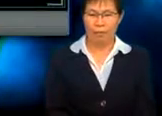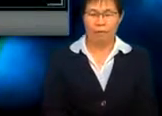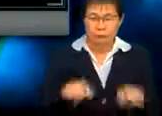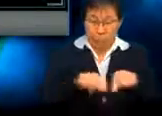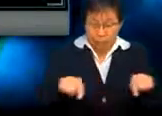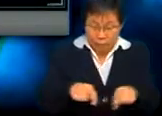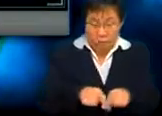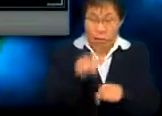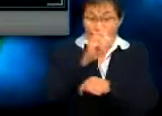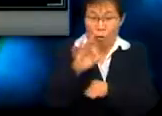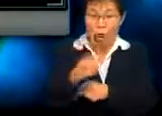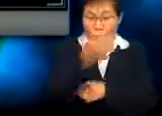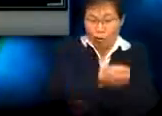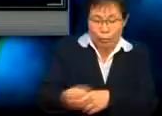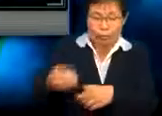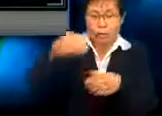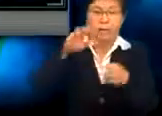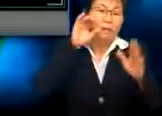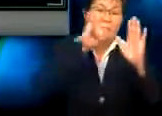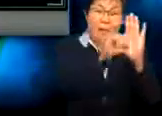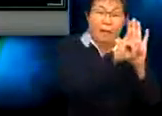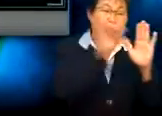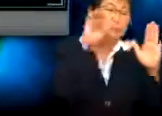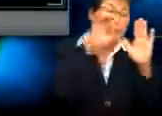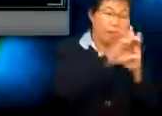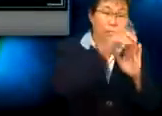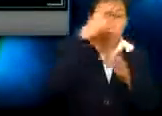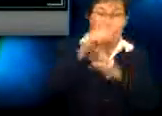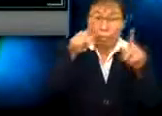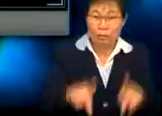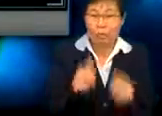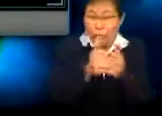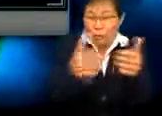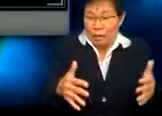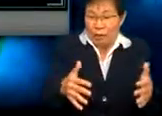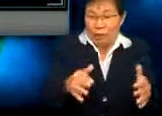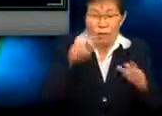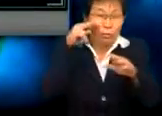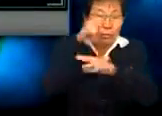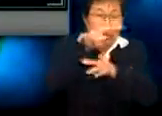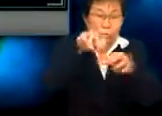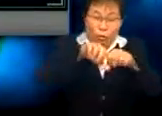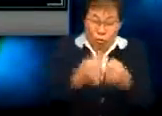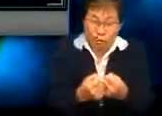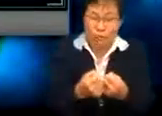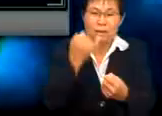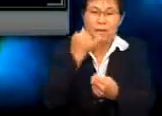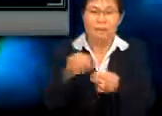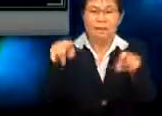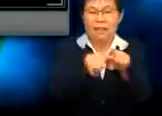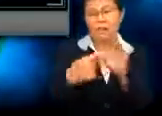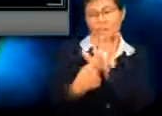The position of the object image for a person without any visual defects is